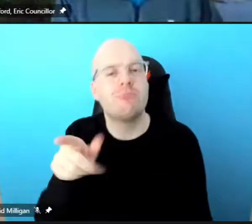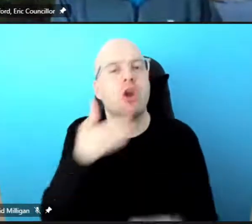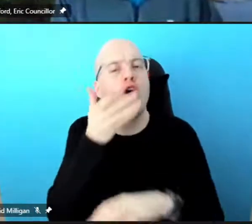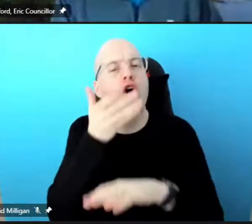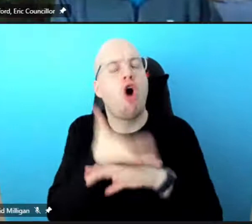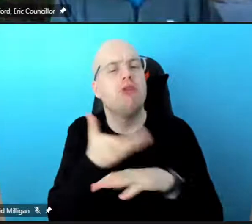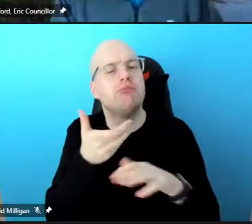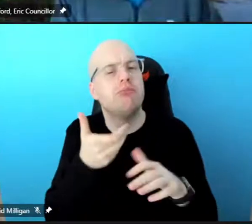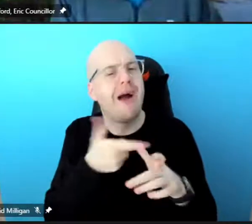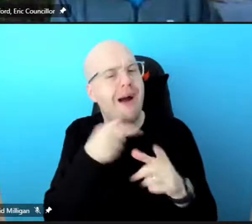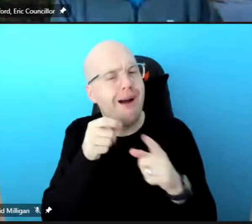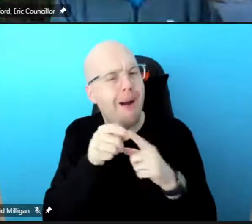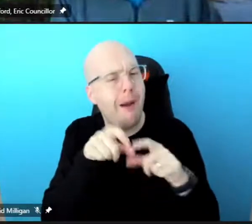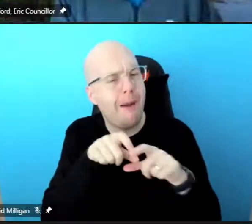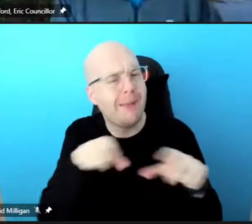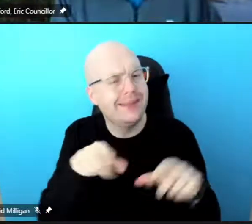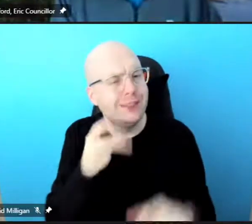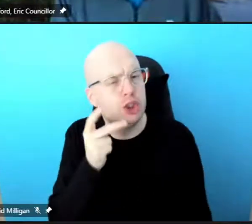2,